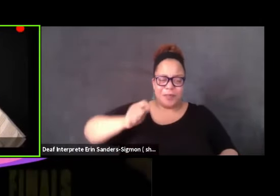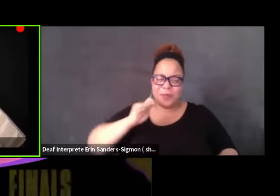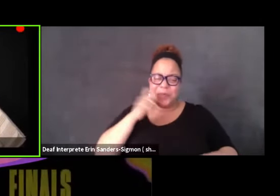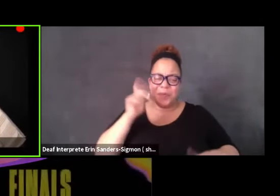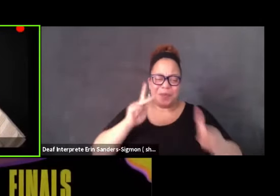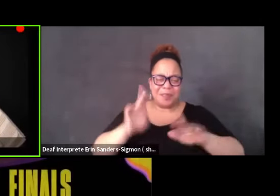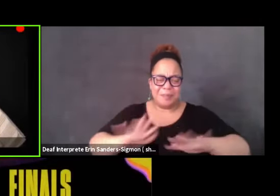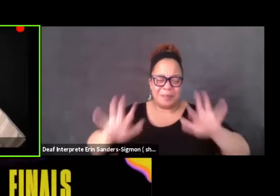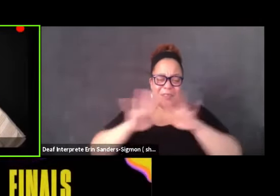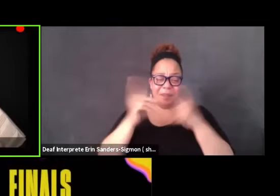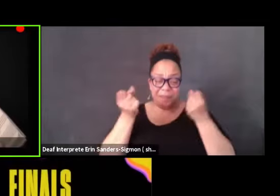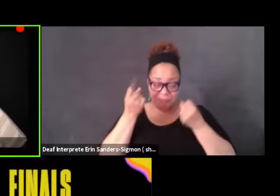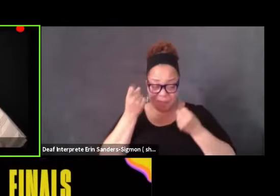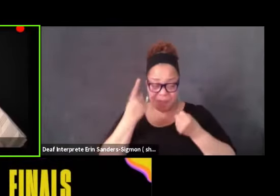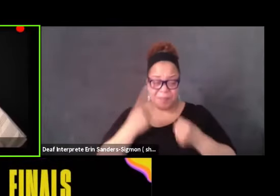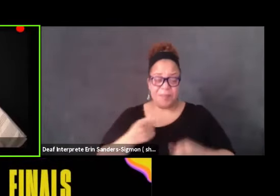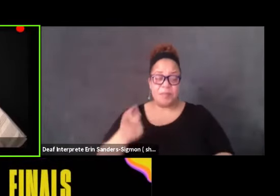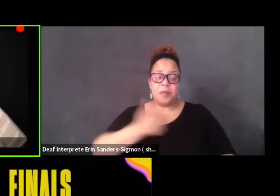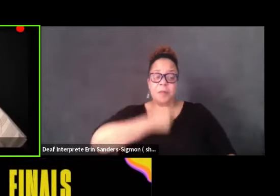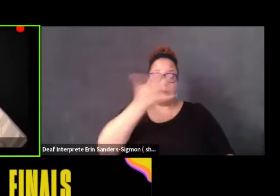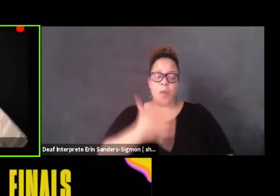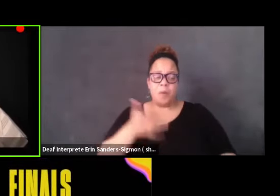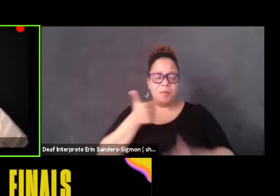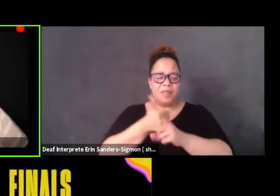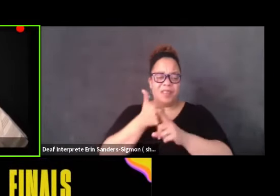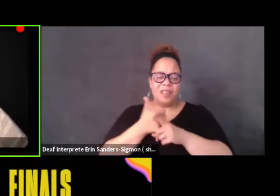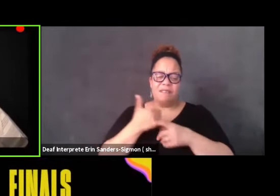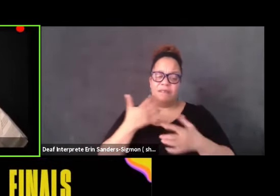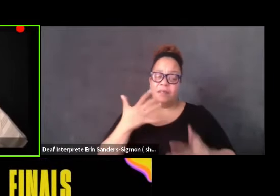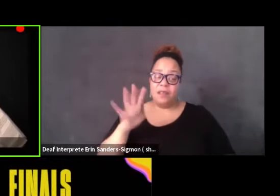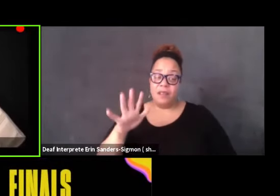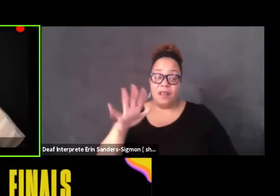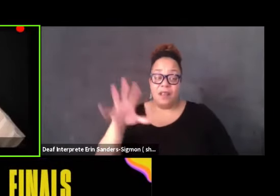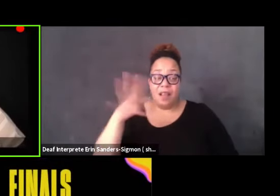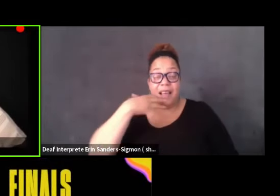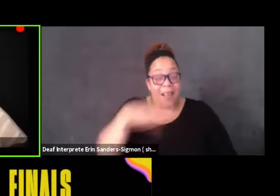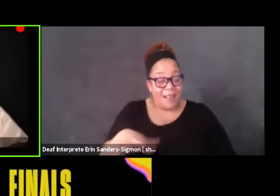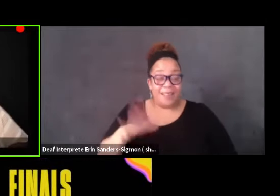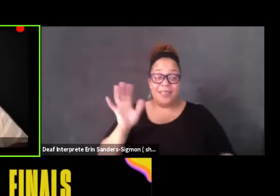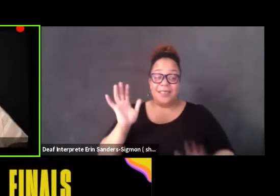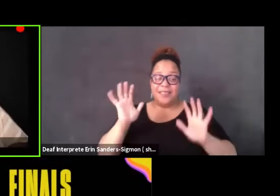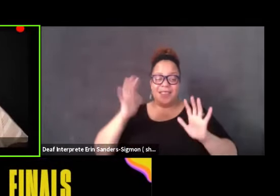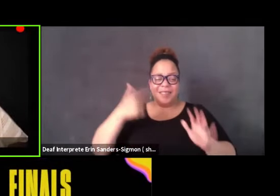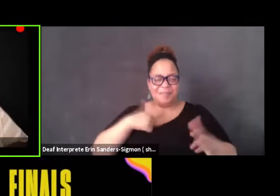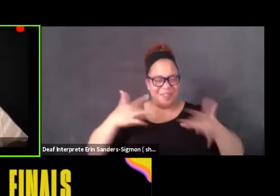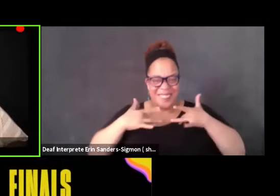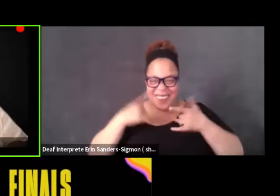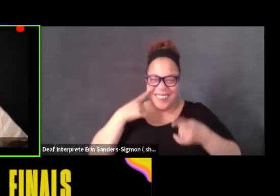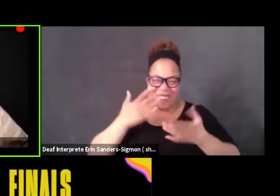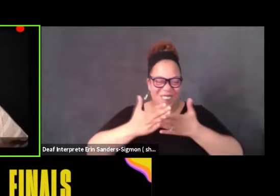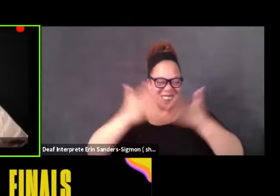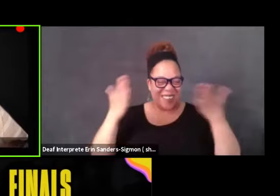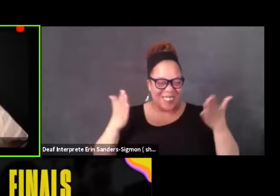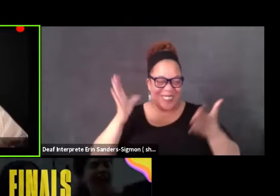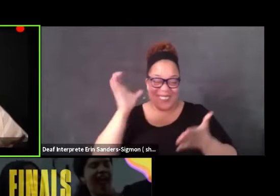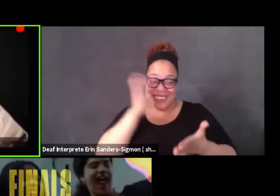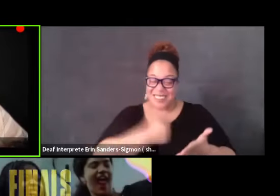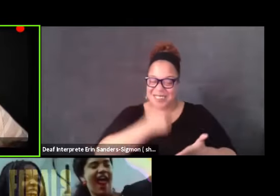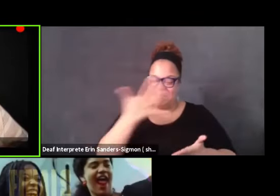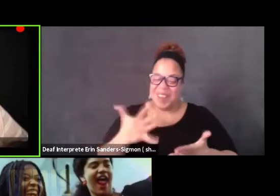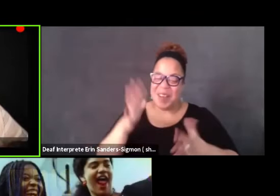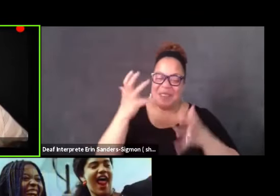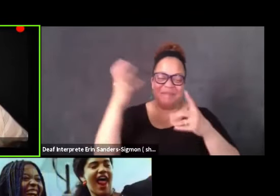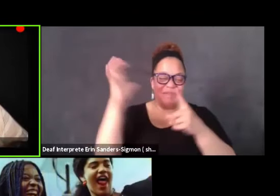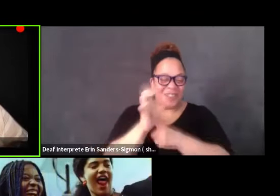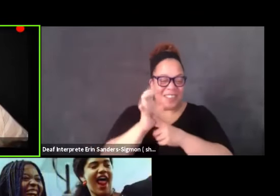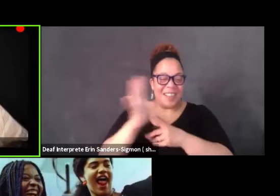flame, fuego. I'm so excited for you all to see these poems. So we're going to forget about the scores and all that mushy stuff, but